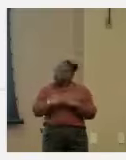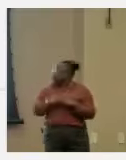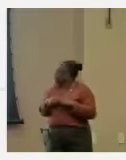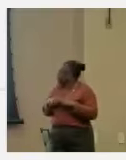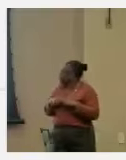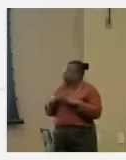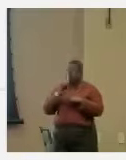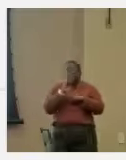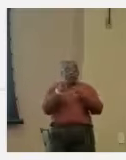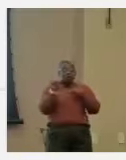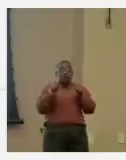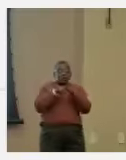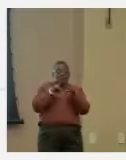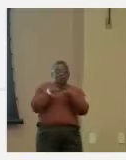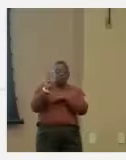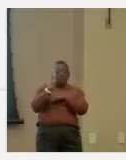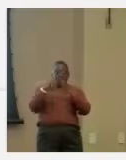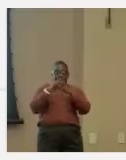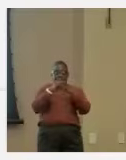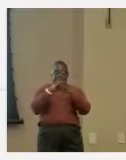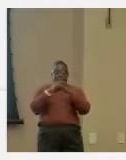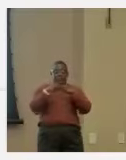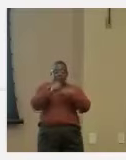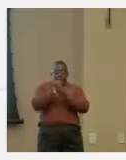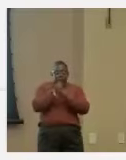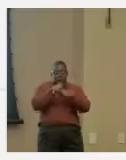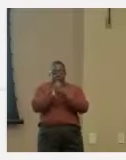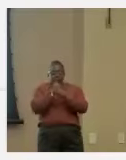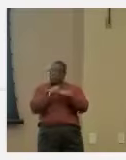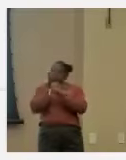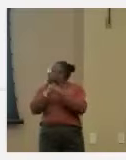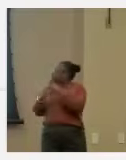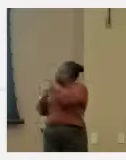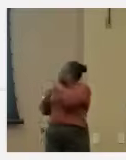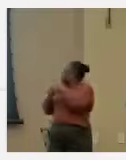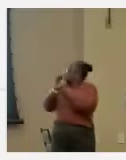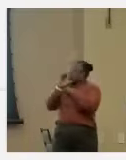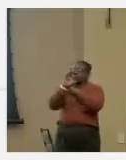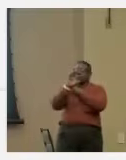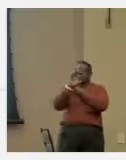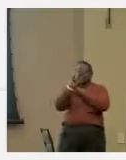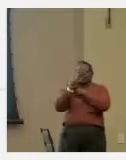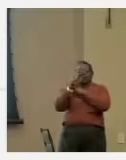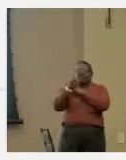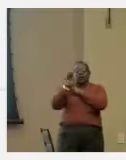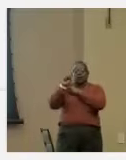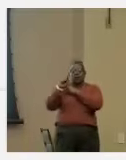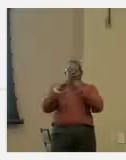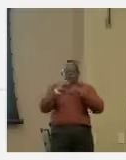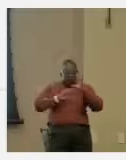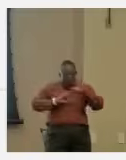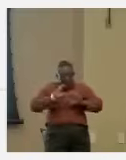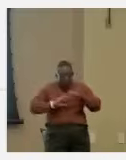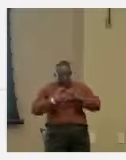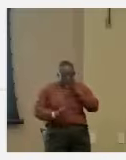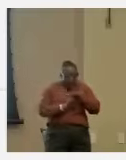Also, B cells produce cytokines just like other cells in the immune system, and these are chemicals that help with activation of the immune system once